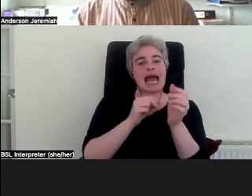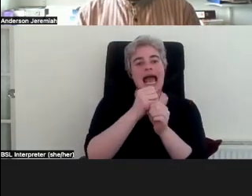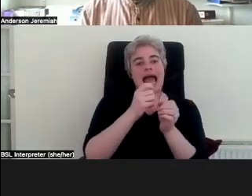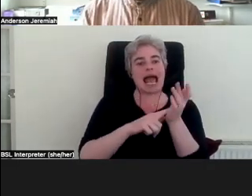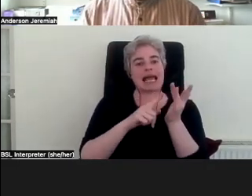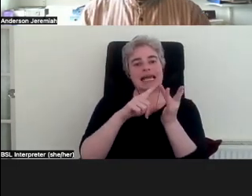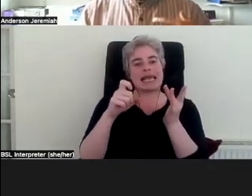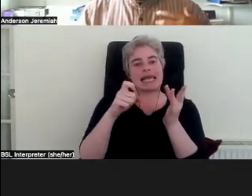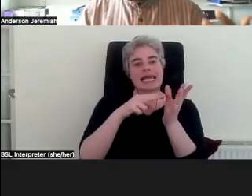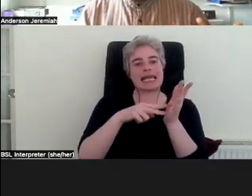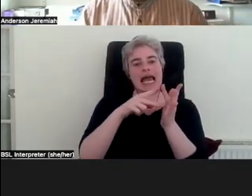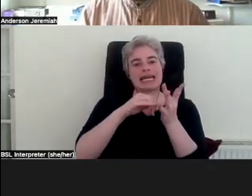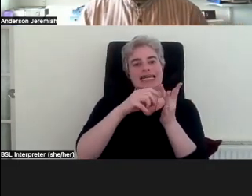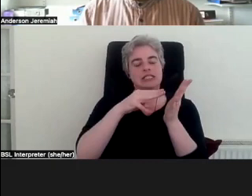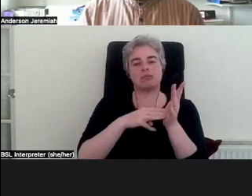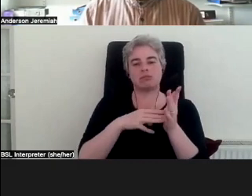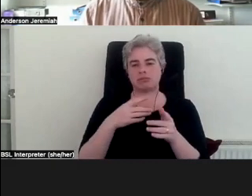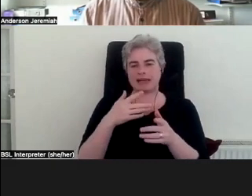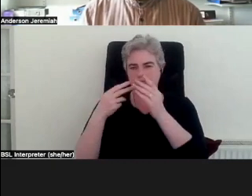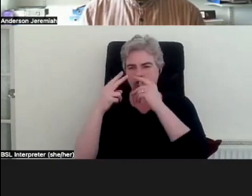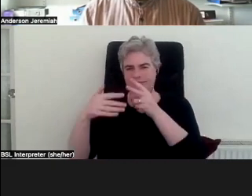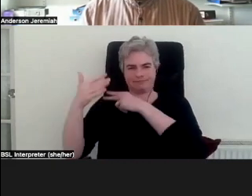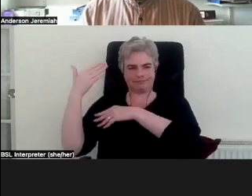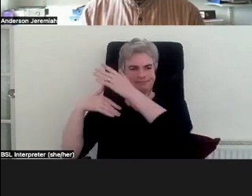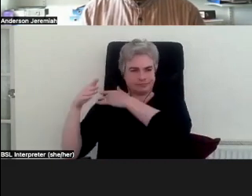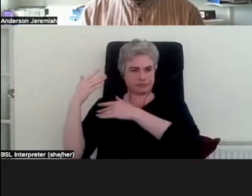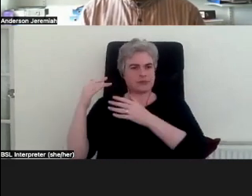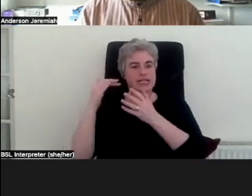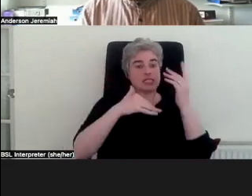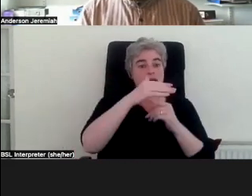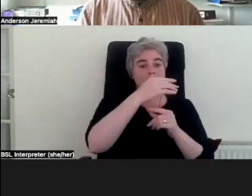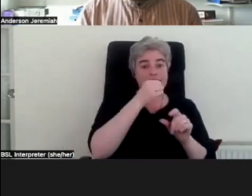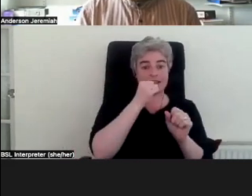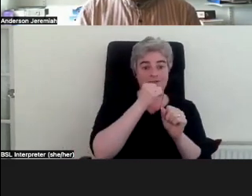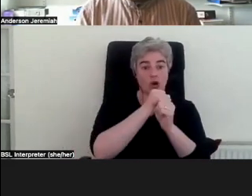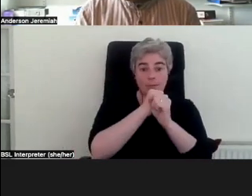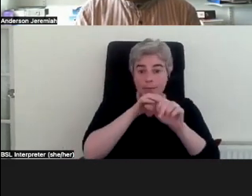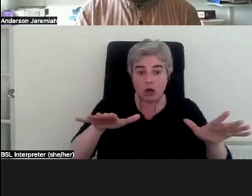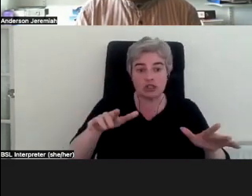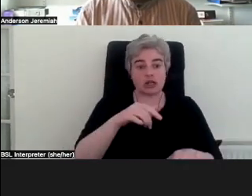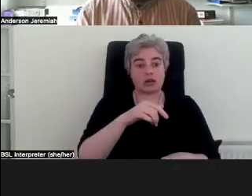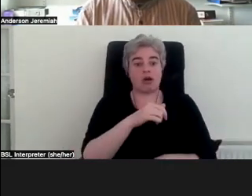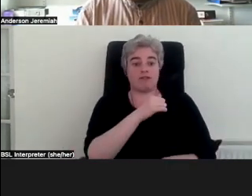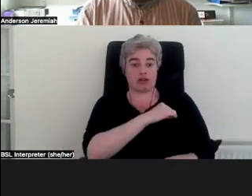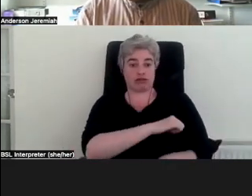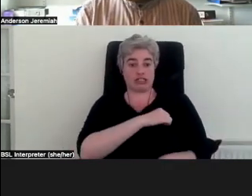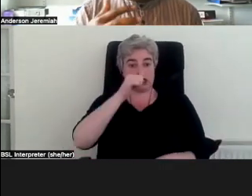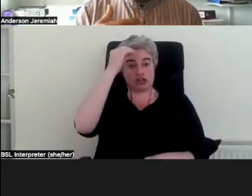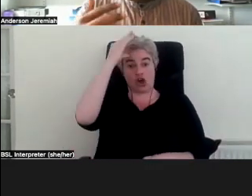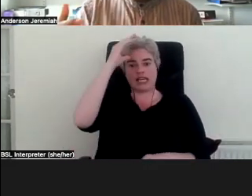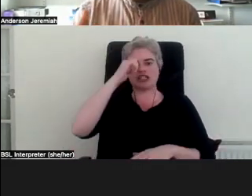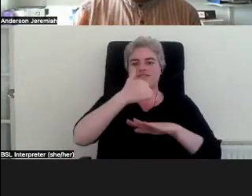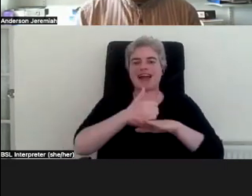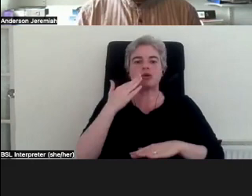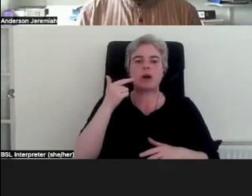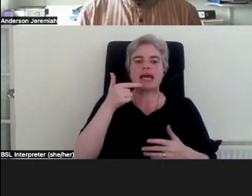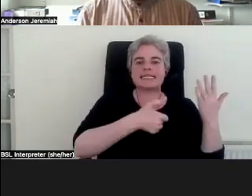at historically the Society for the Promotion of the Christian Knowledge, which was founded in 1698 and